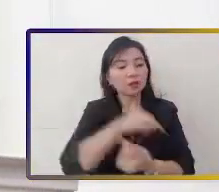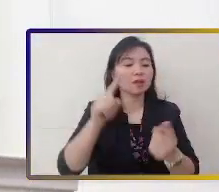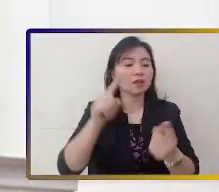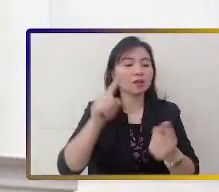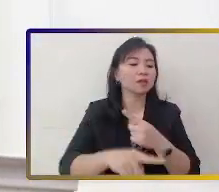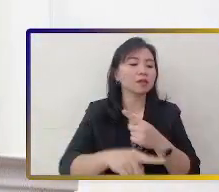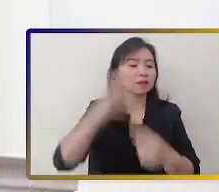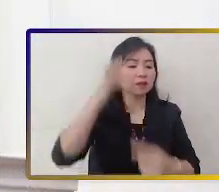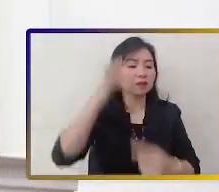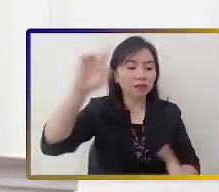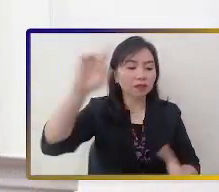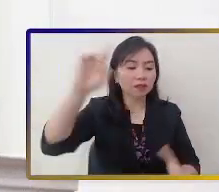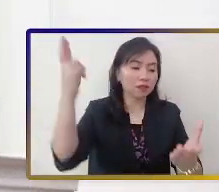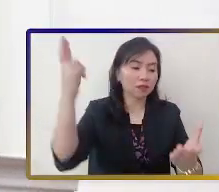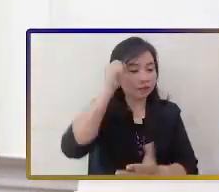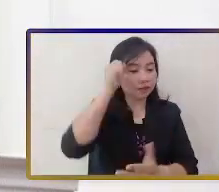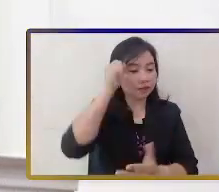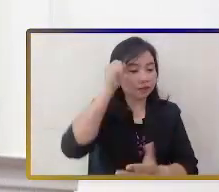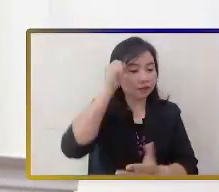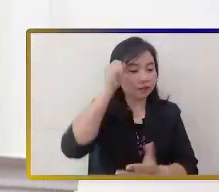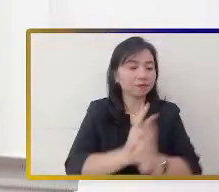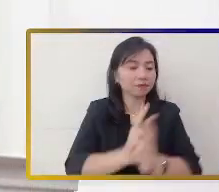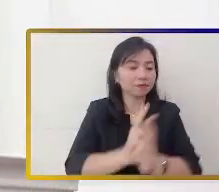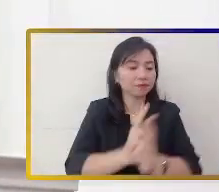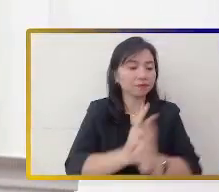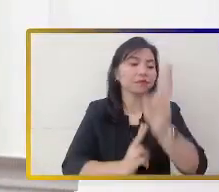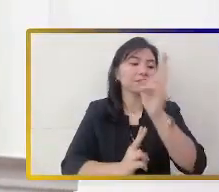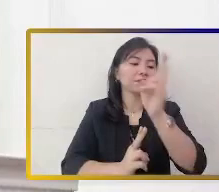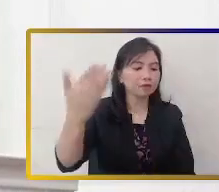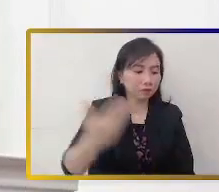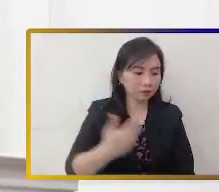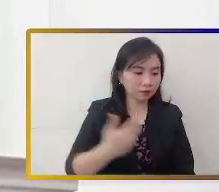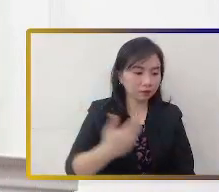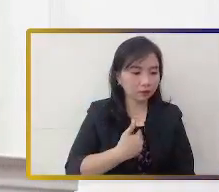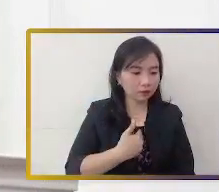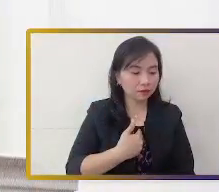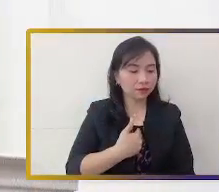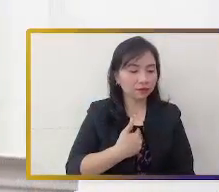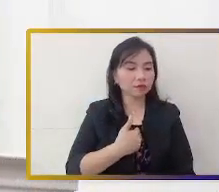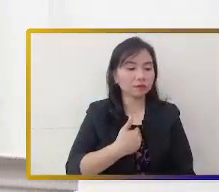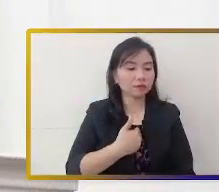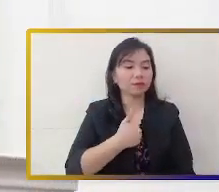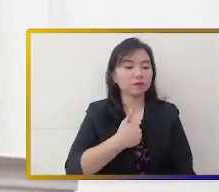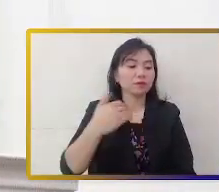when he reached way down for me,